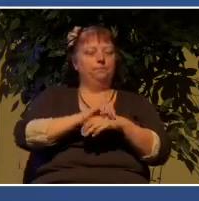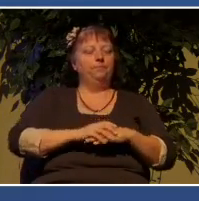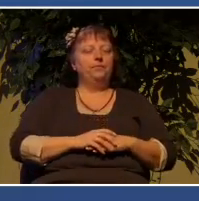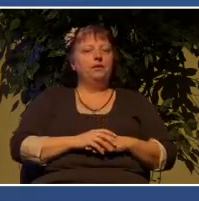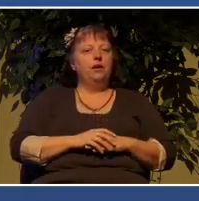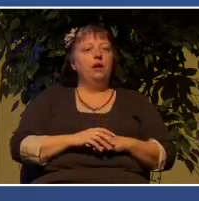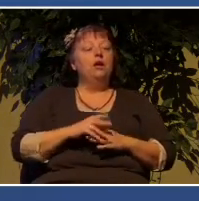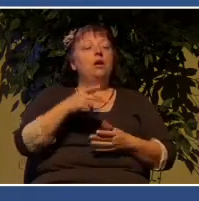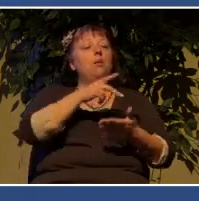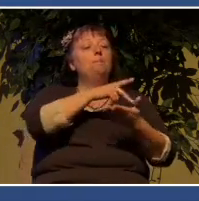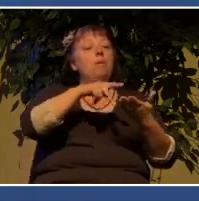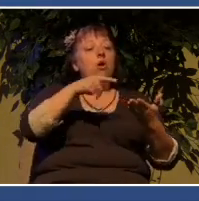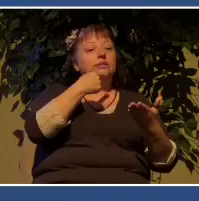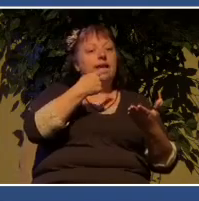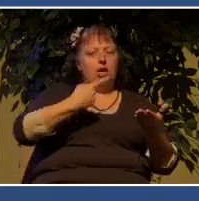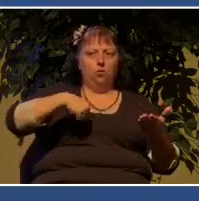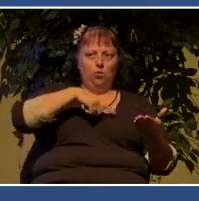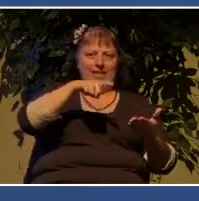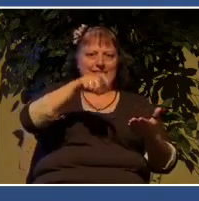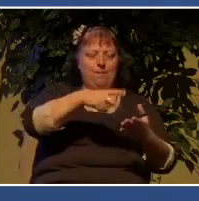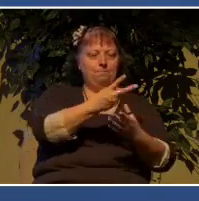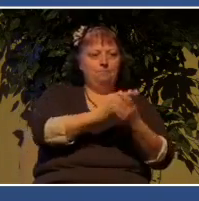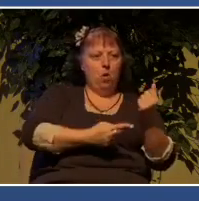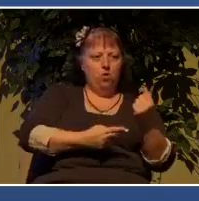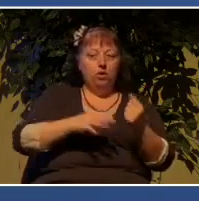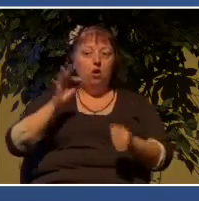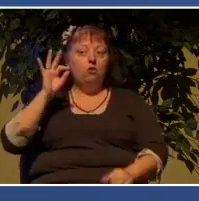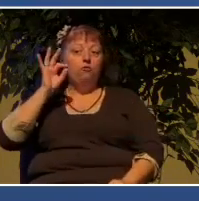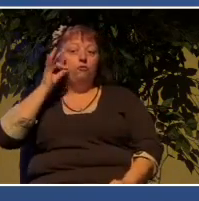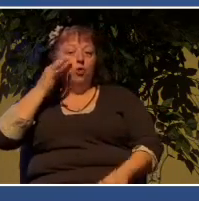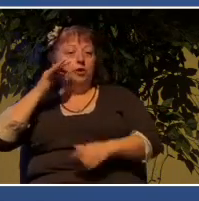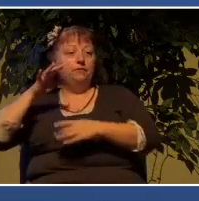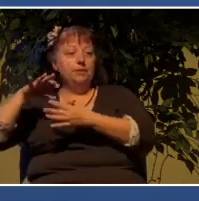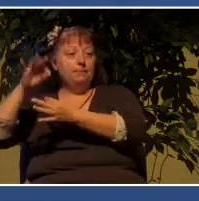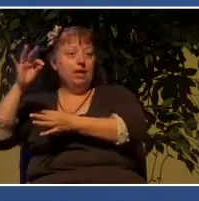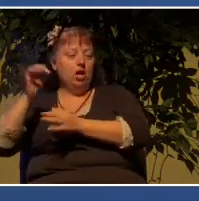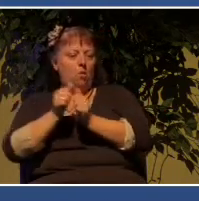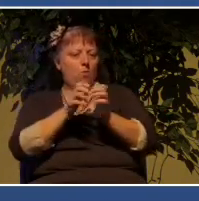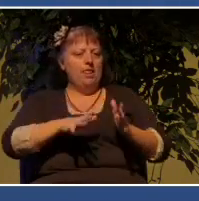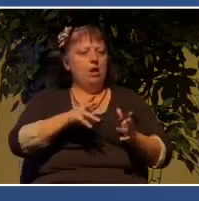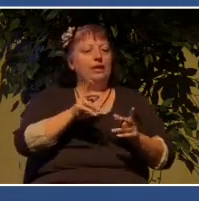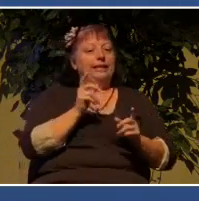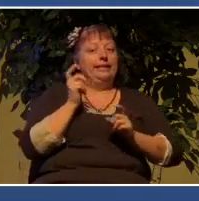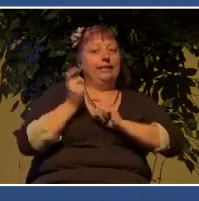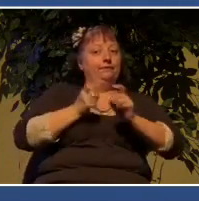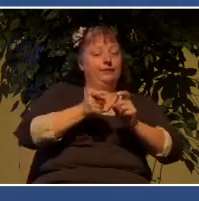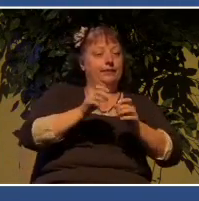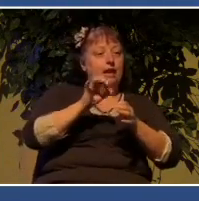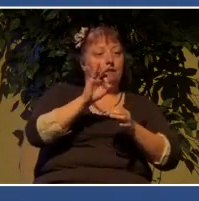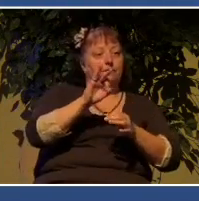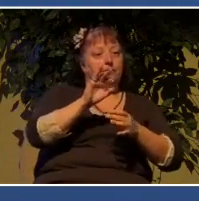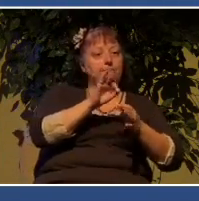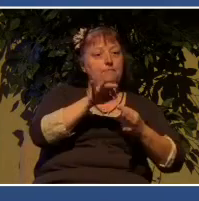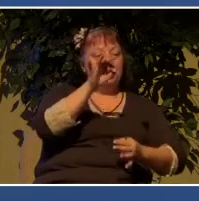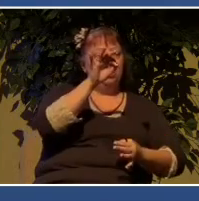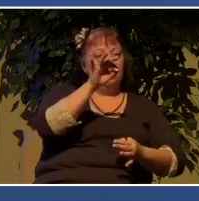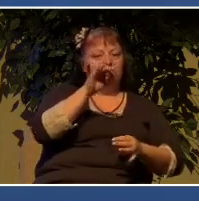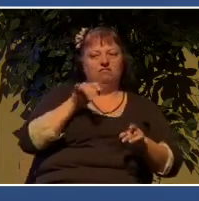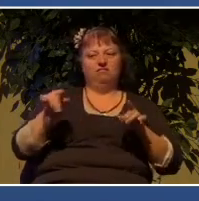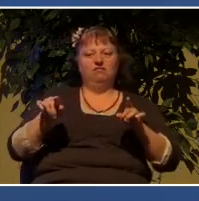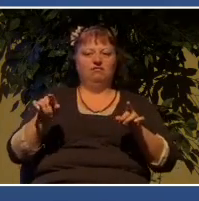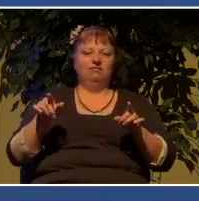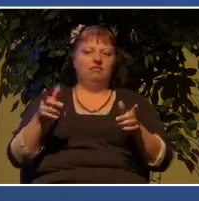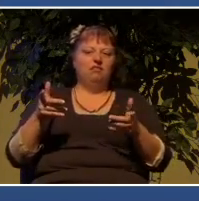To have the fruit of the Spirit without the gifts of the Spirit can make us wonderfully nice people,